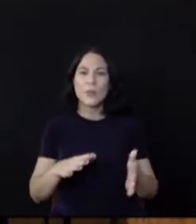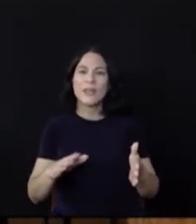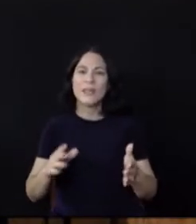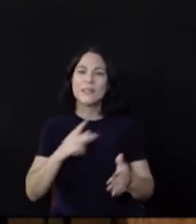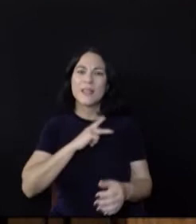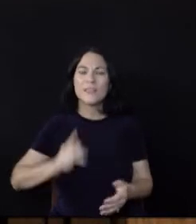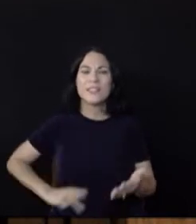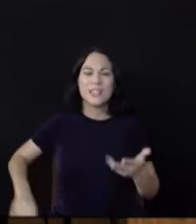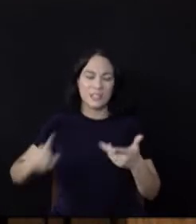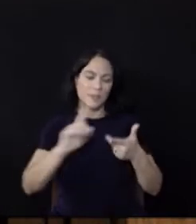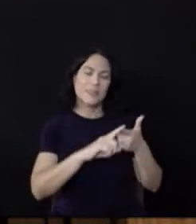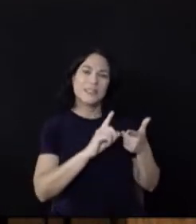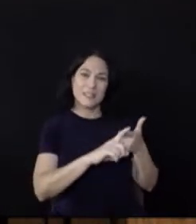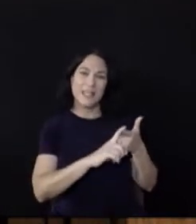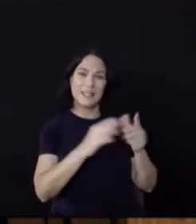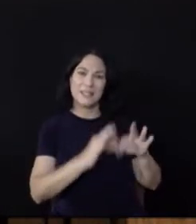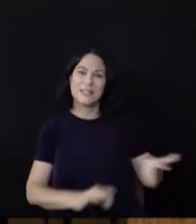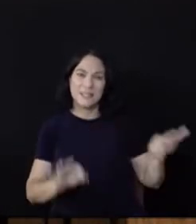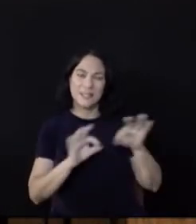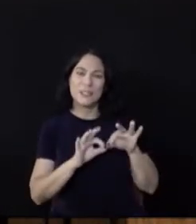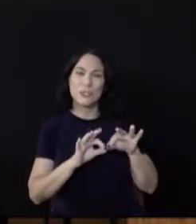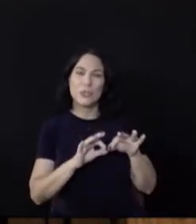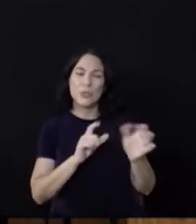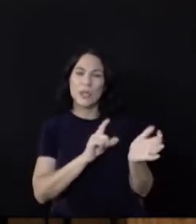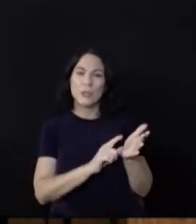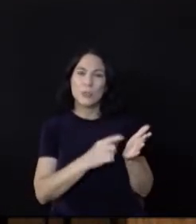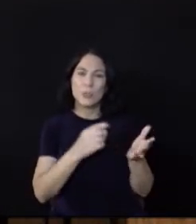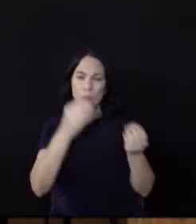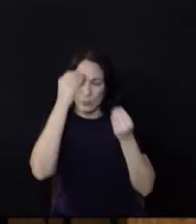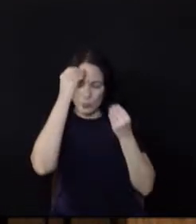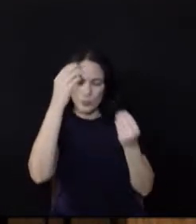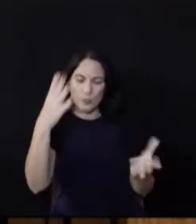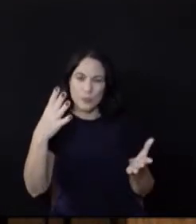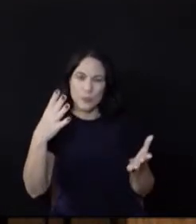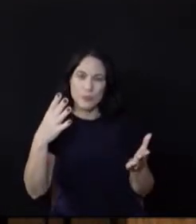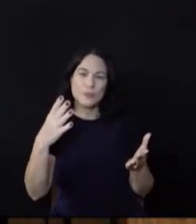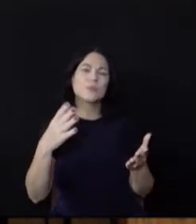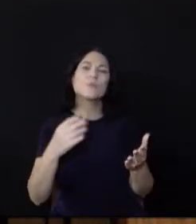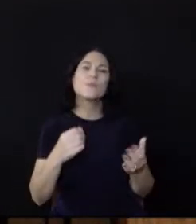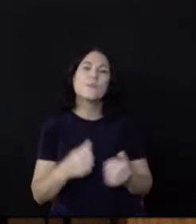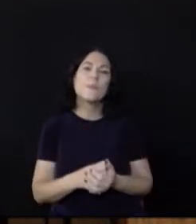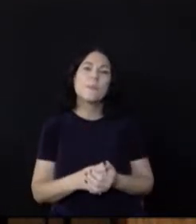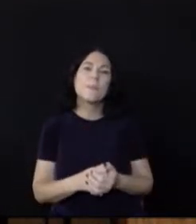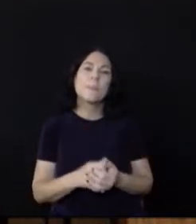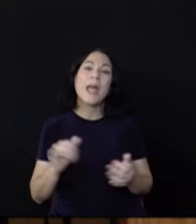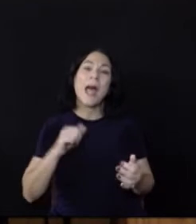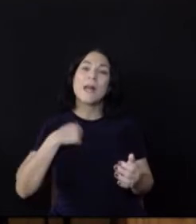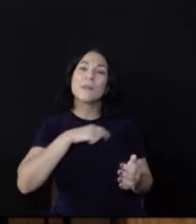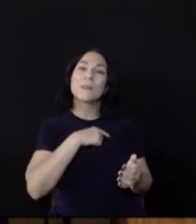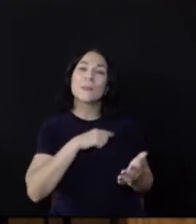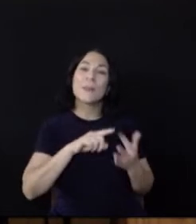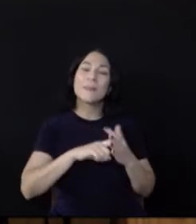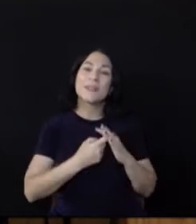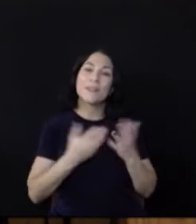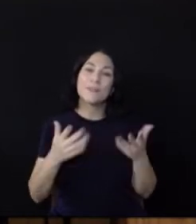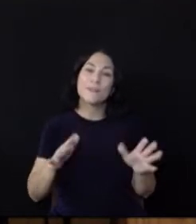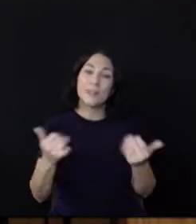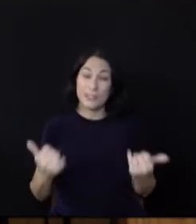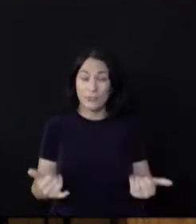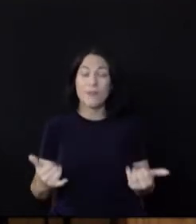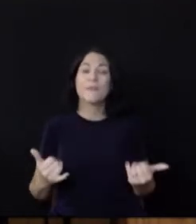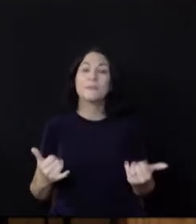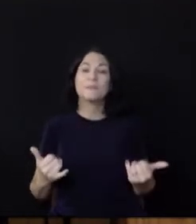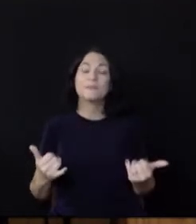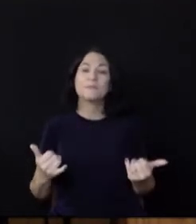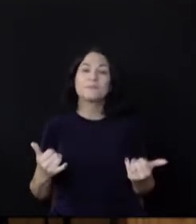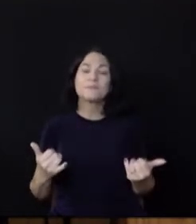essential of discipleship that Luke introduces us here in Acts chapter 1. But as we begin to draw things to a close here for